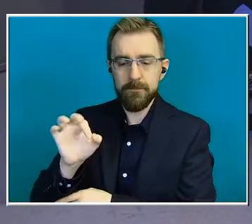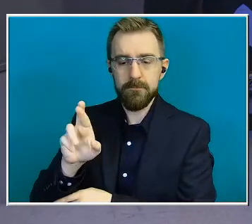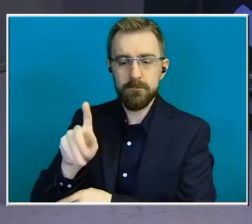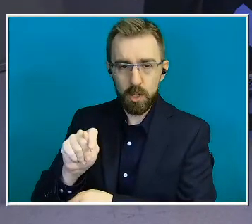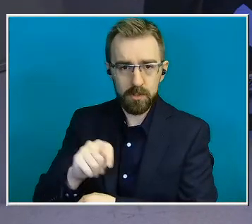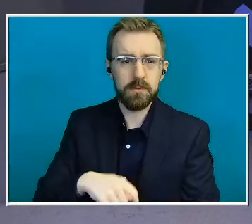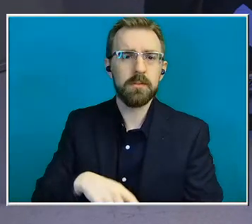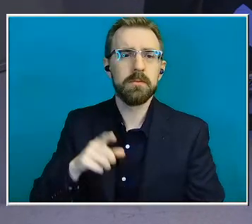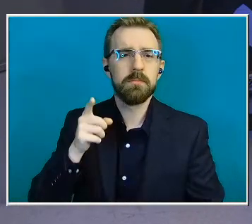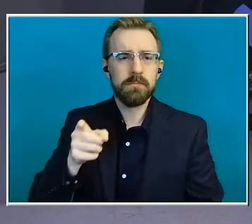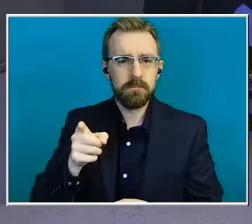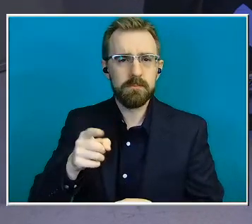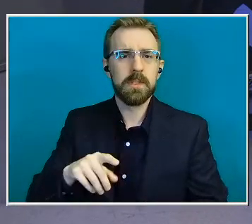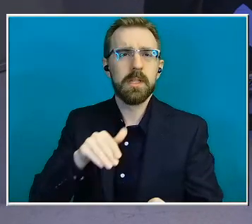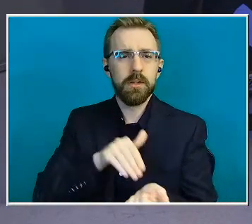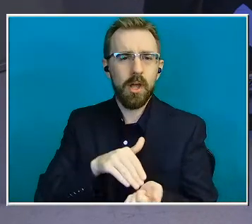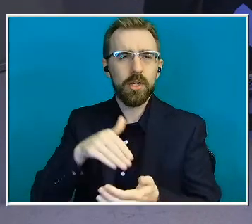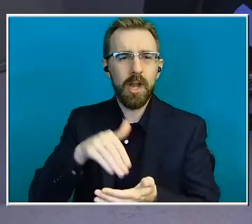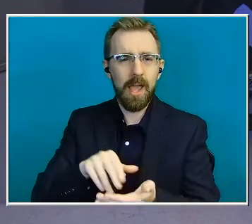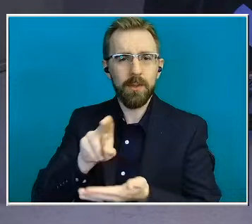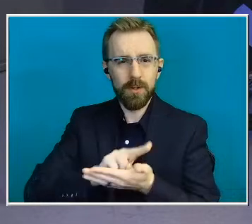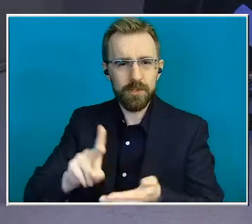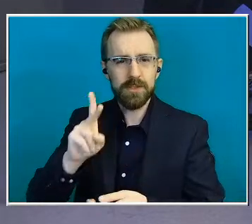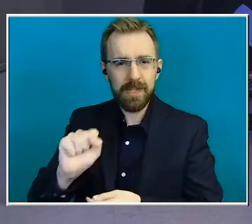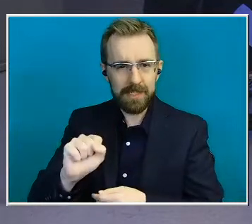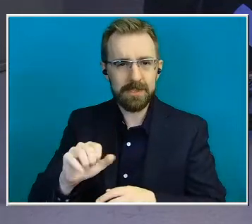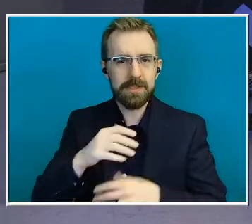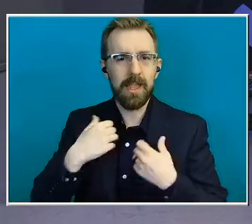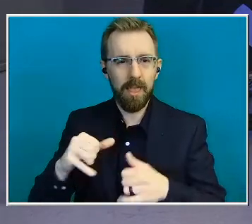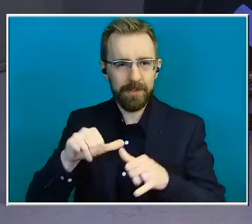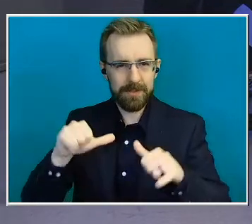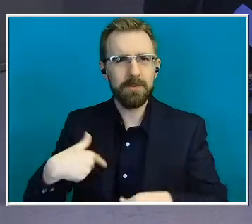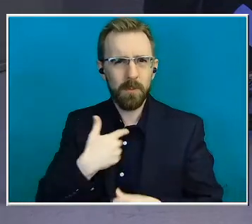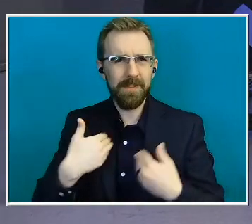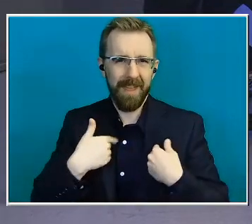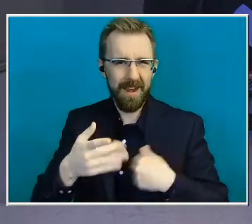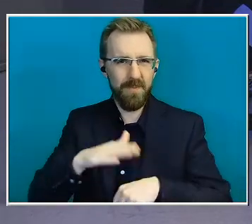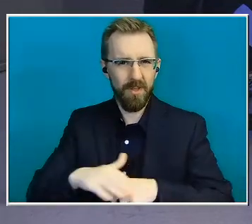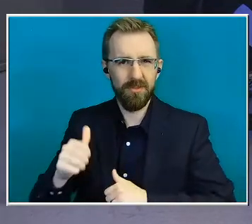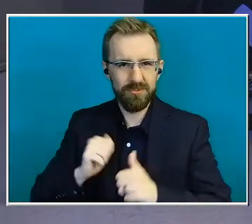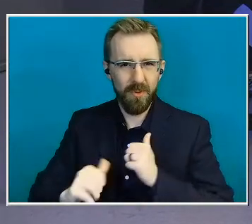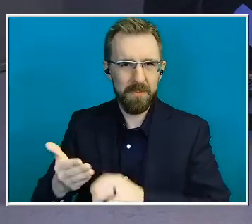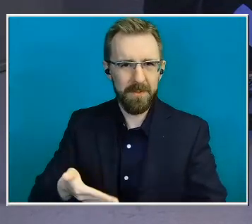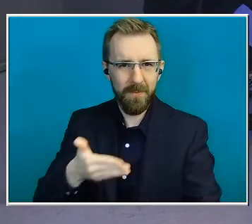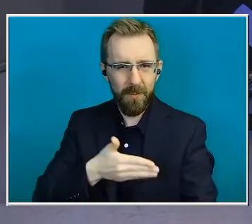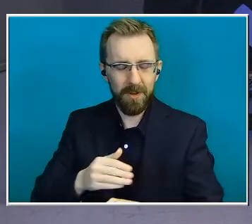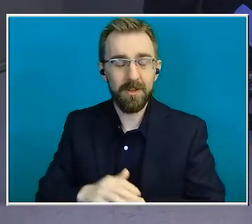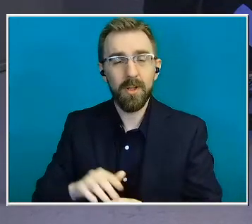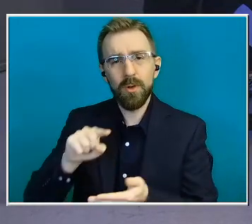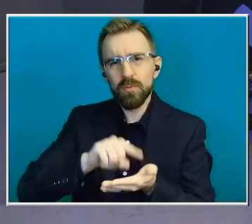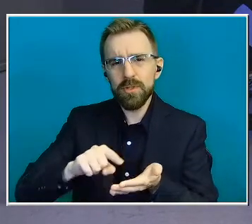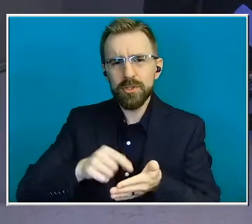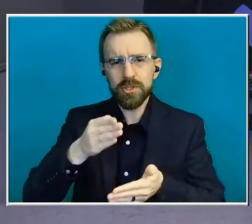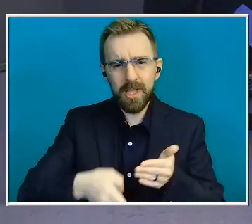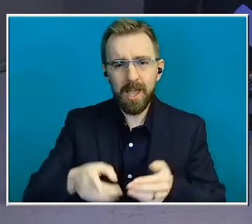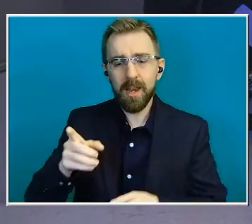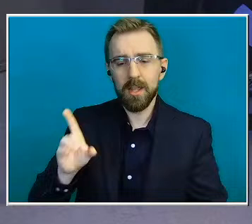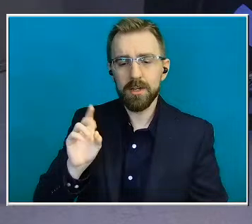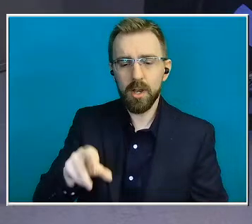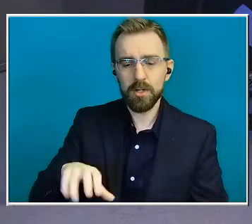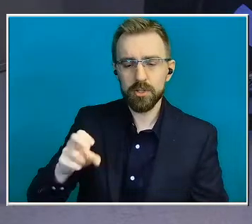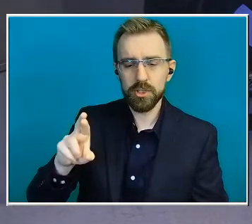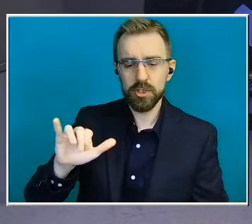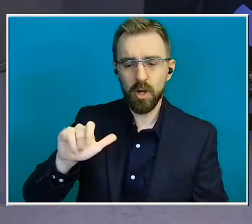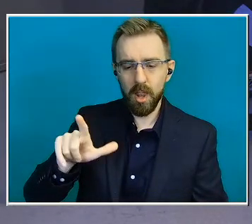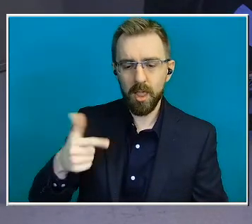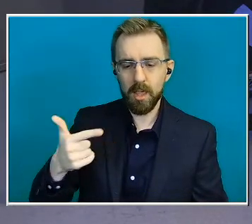System, and someone who we've enjoyed having here before. Yep. On the research side, I'm joined by Drs. Cheryl Gibson and